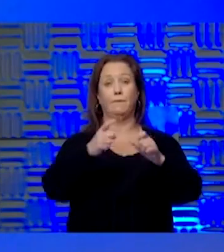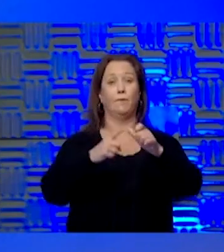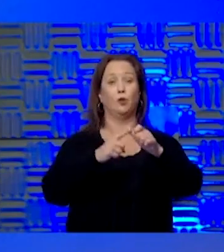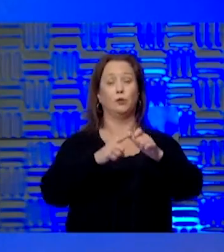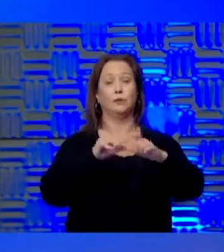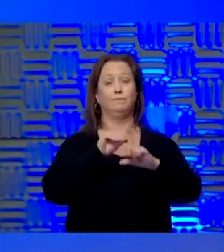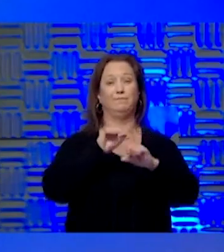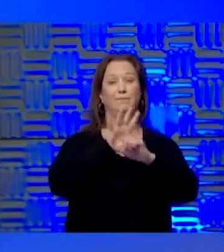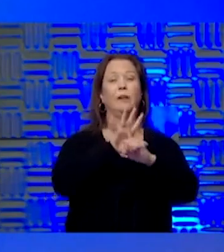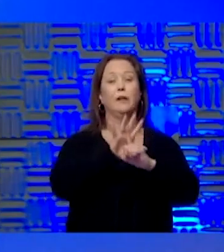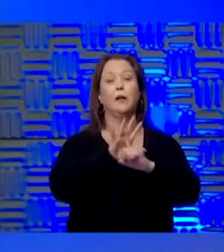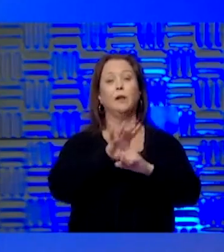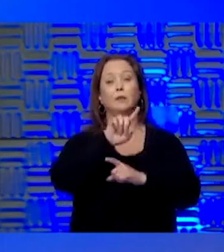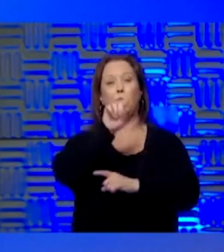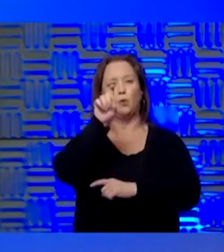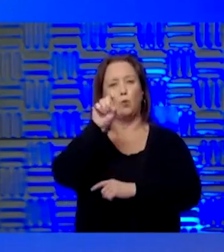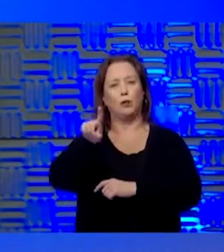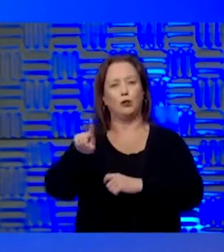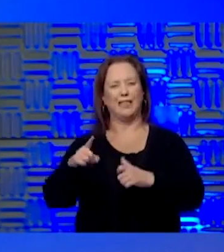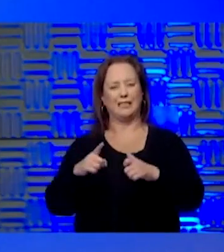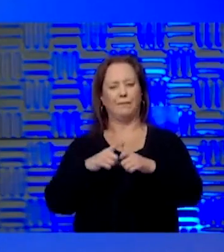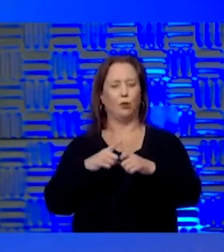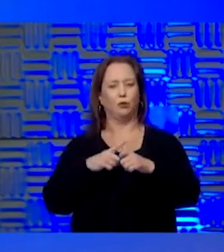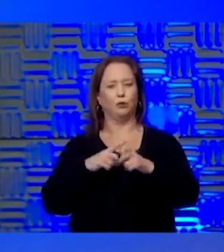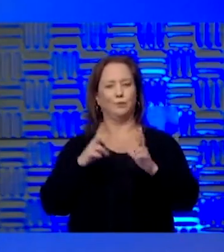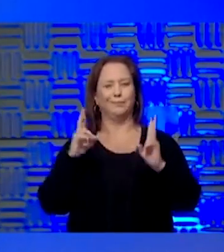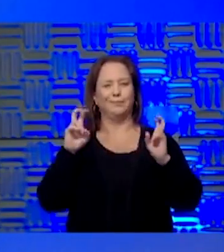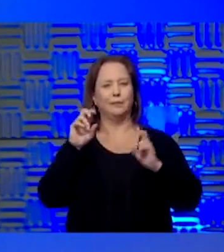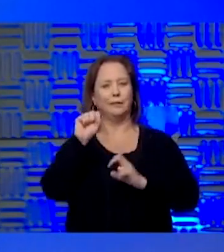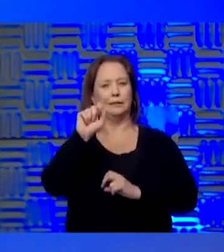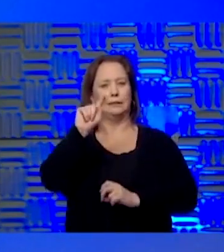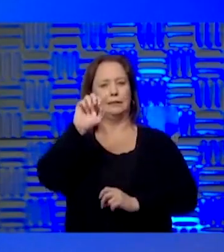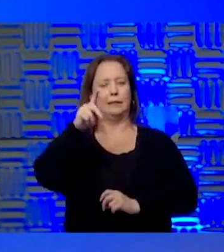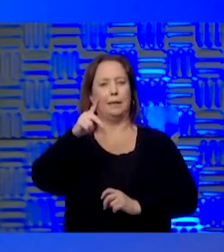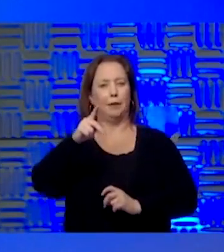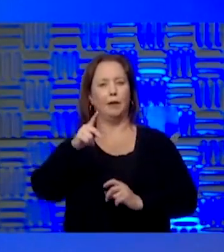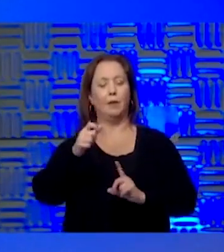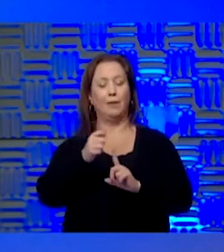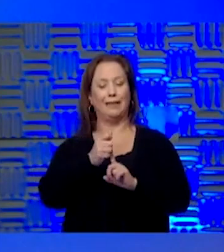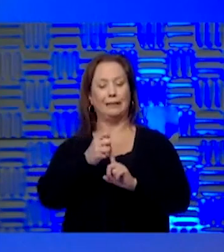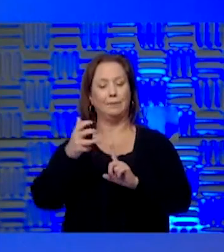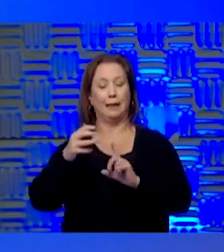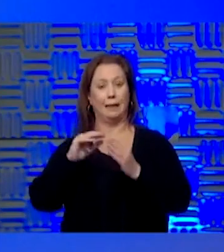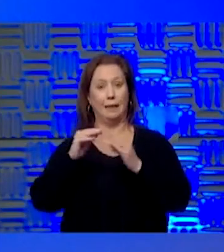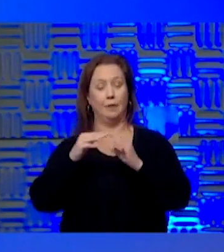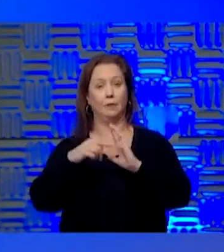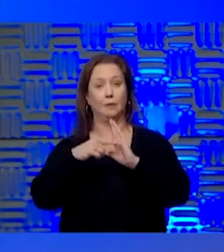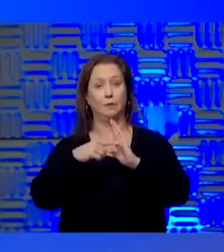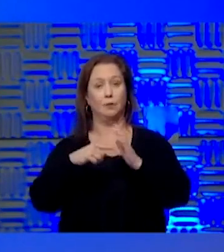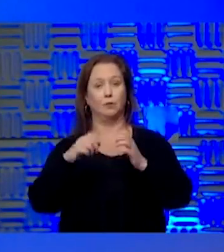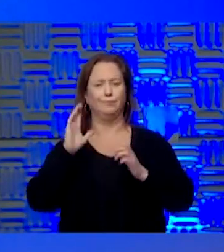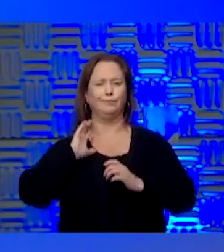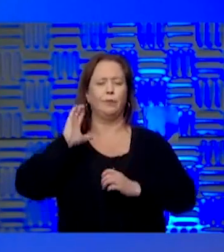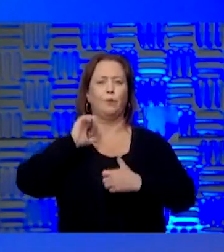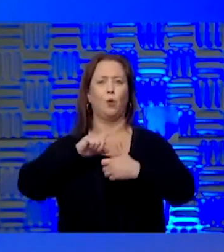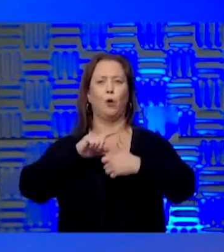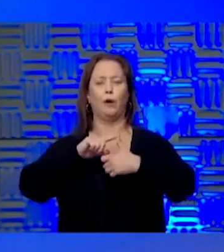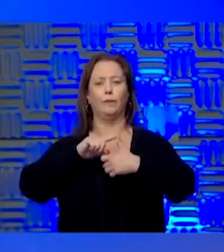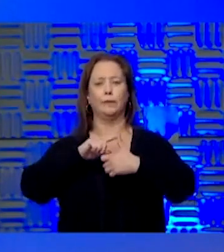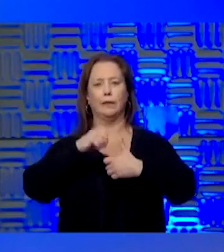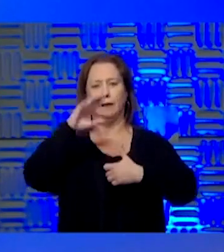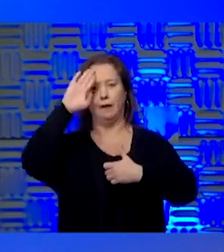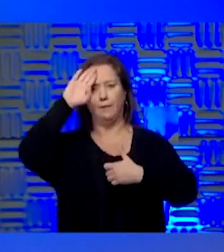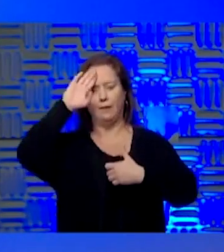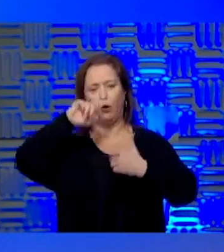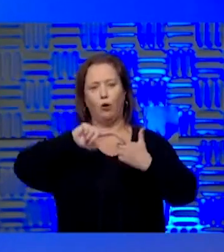screening, the questionnaires is the first step, and we've expanded that number of symptoms from traditionally it was just